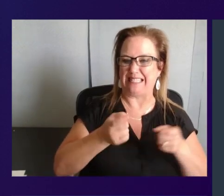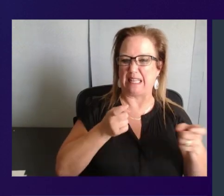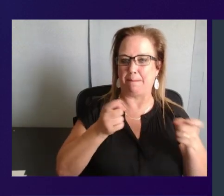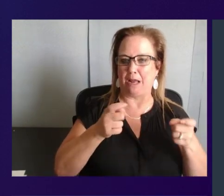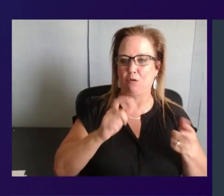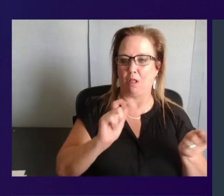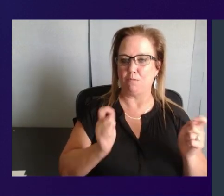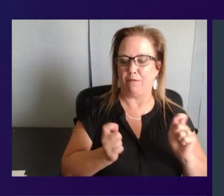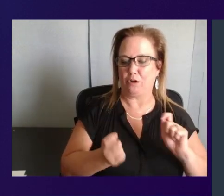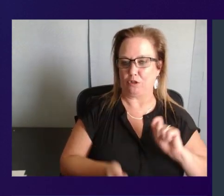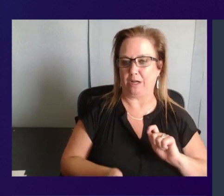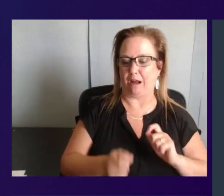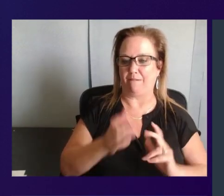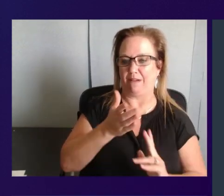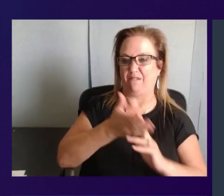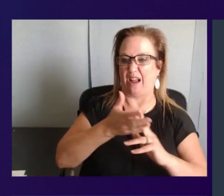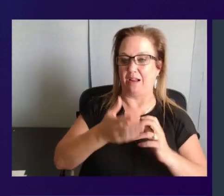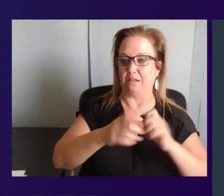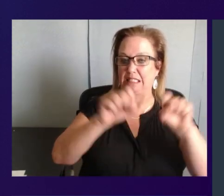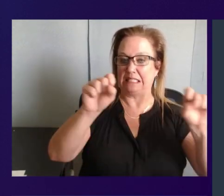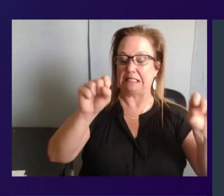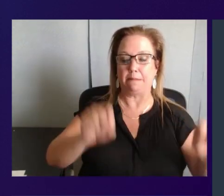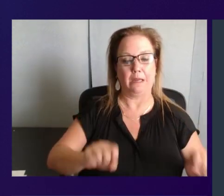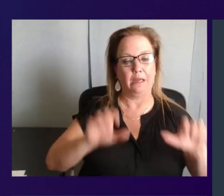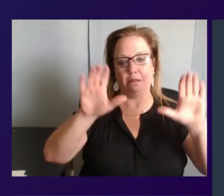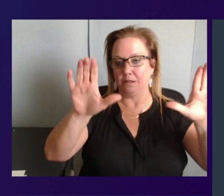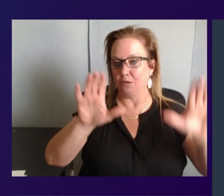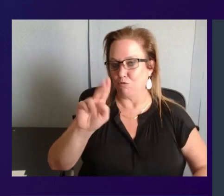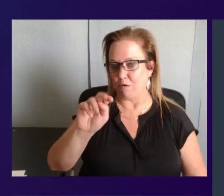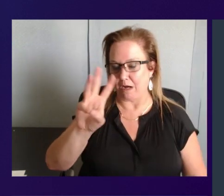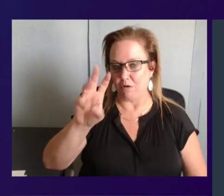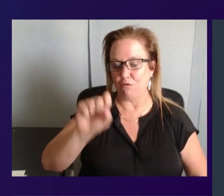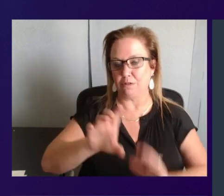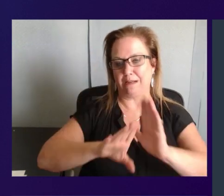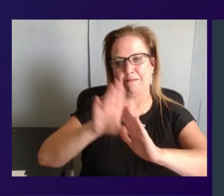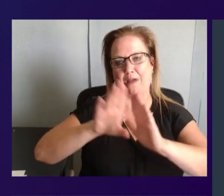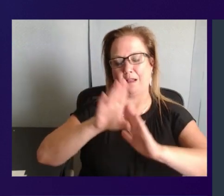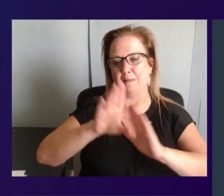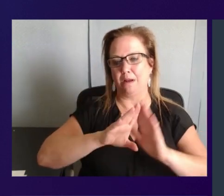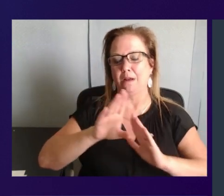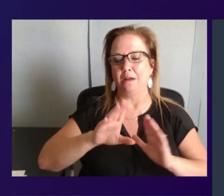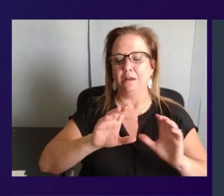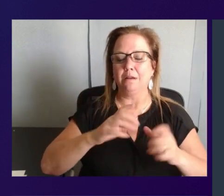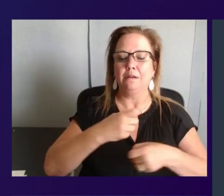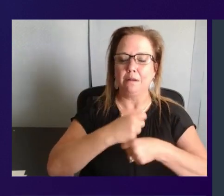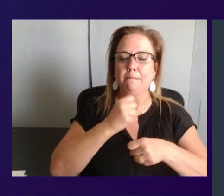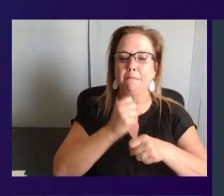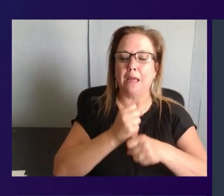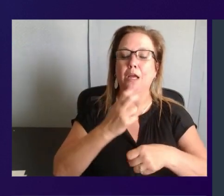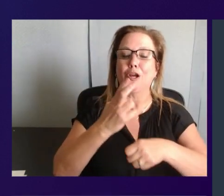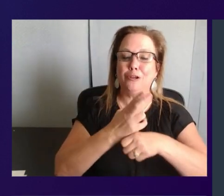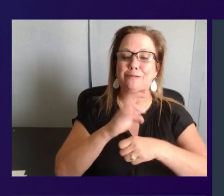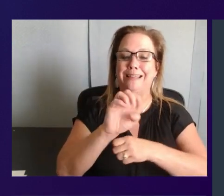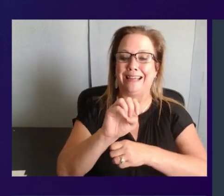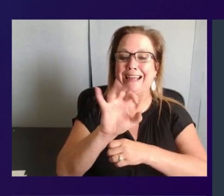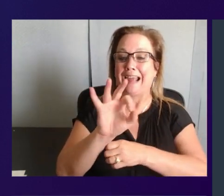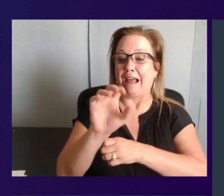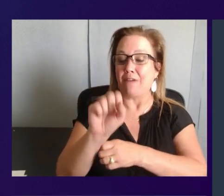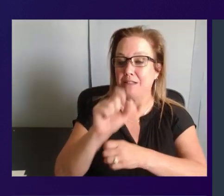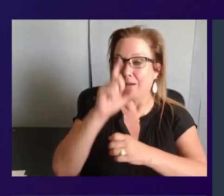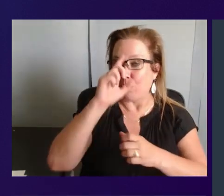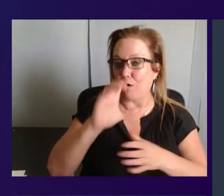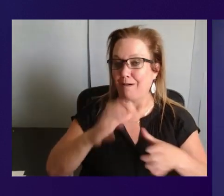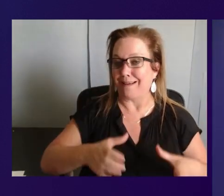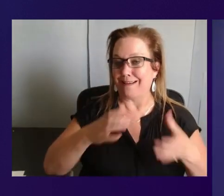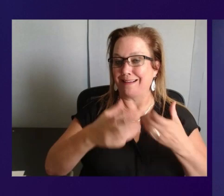provisioning of the file system. This is great news development to make using EFS for container